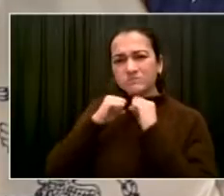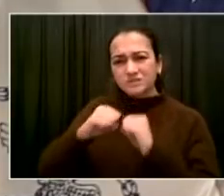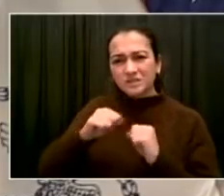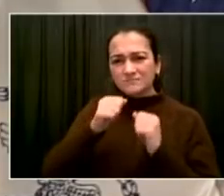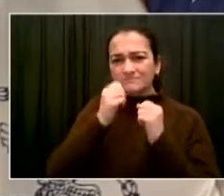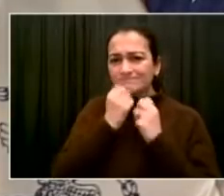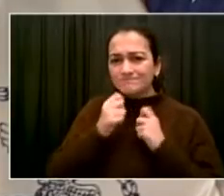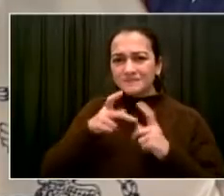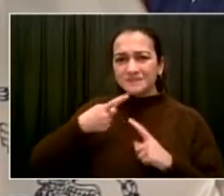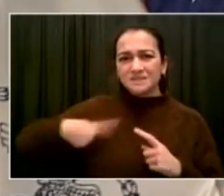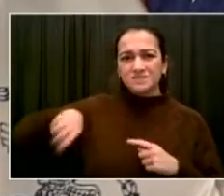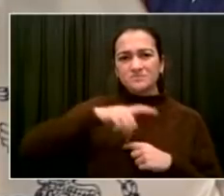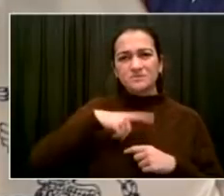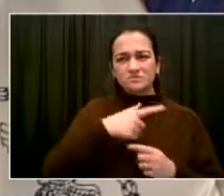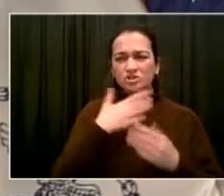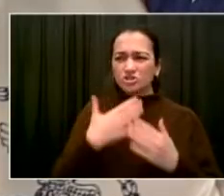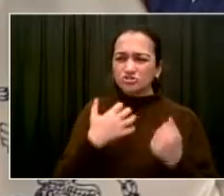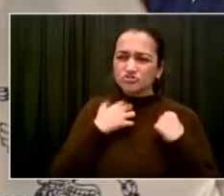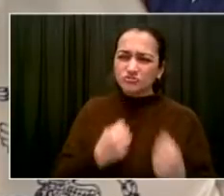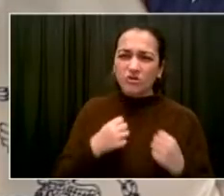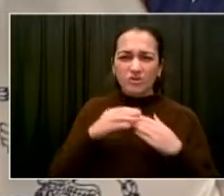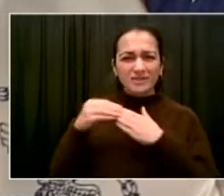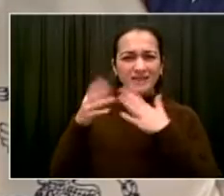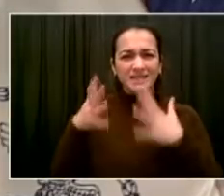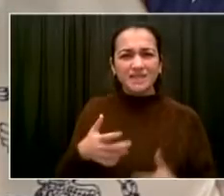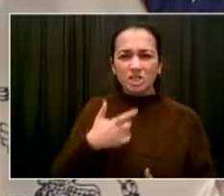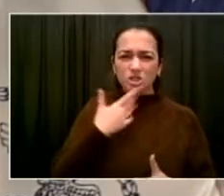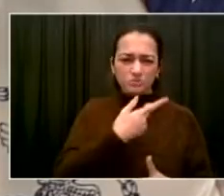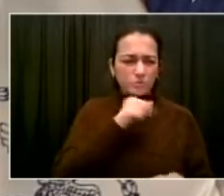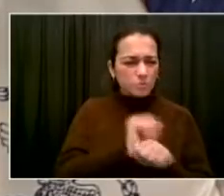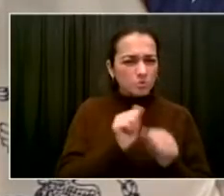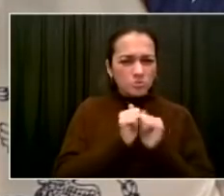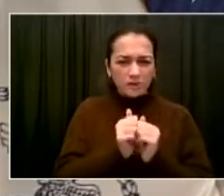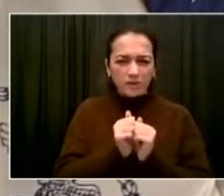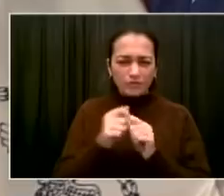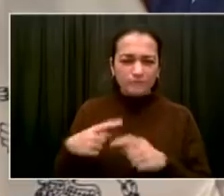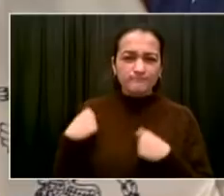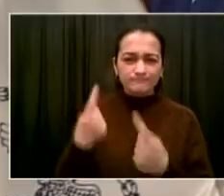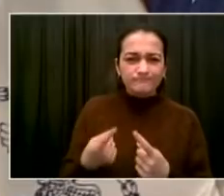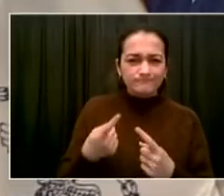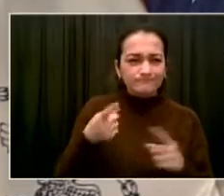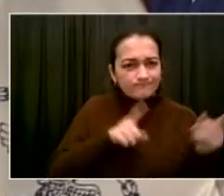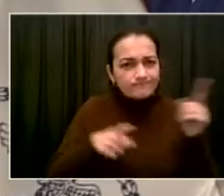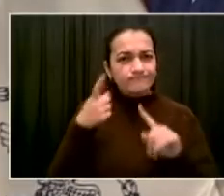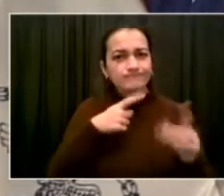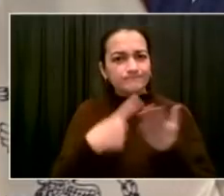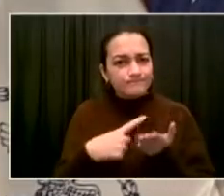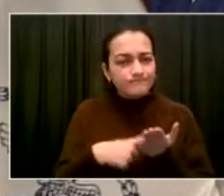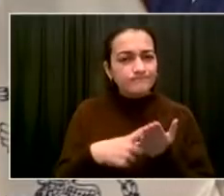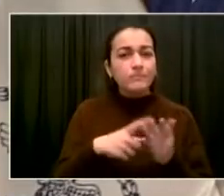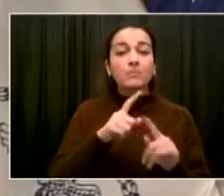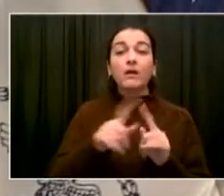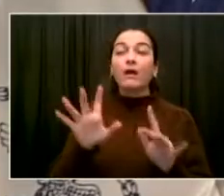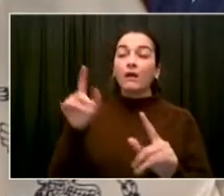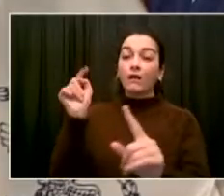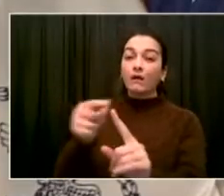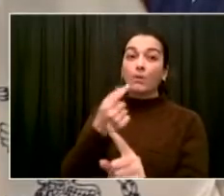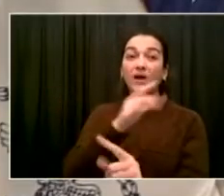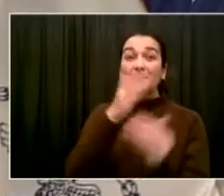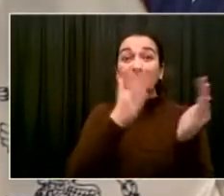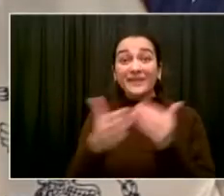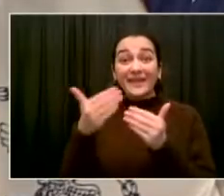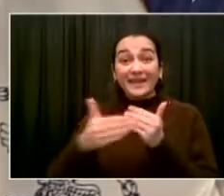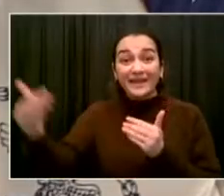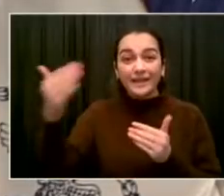I think that says a lot too. Again, I'll let him speak to it. I will speak to it myself in my view that when we